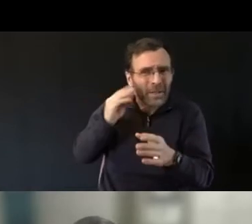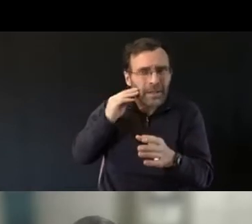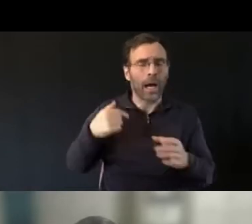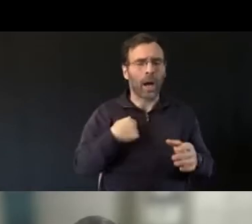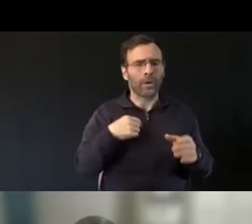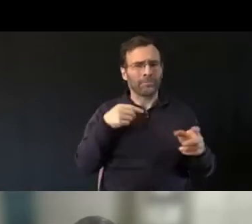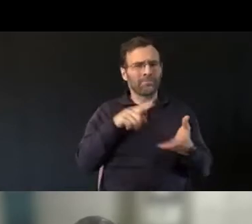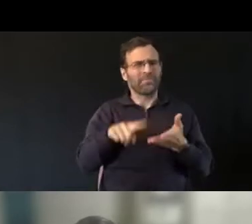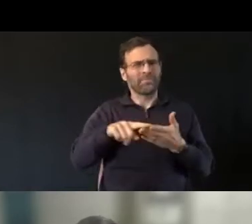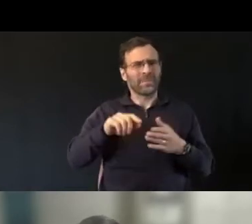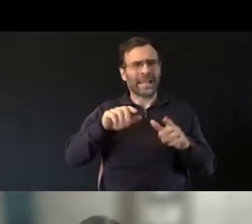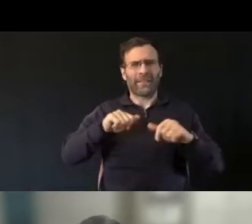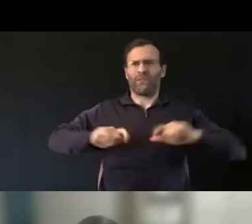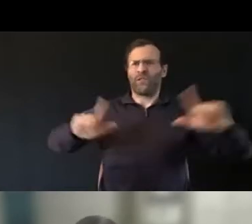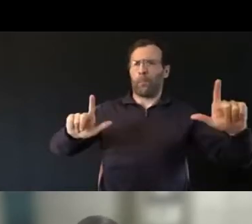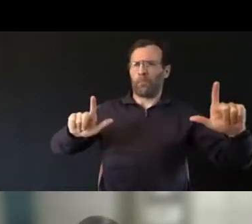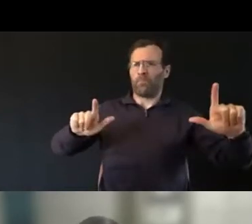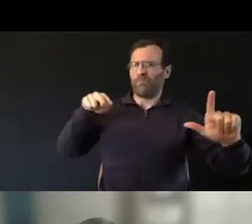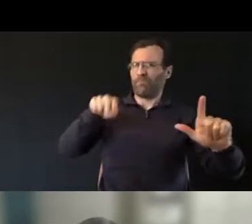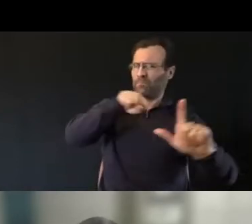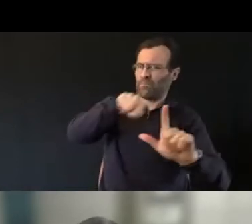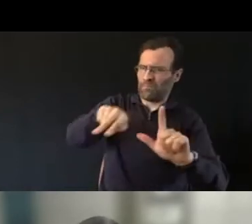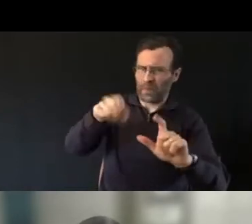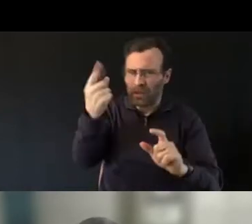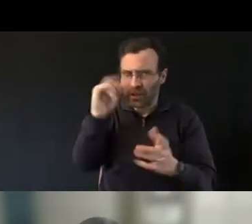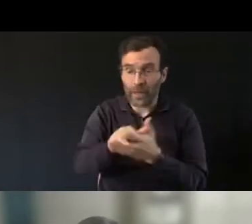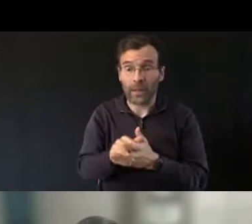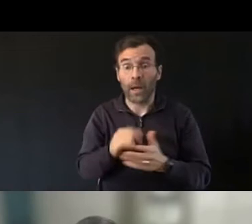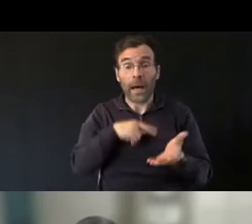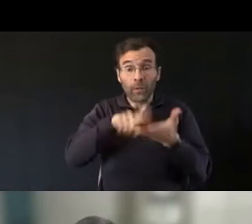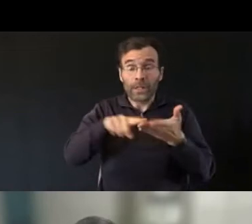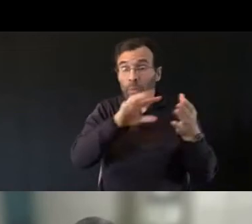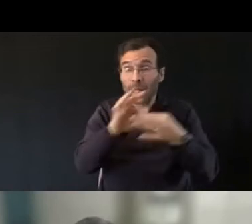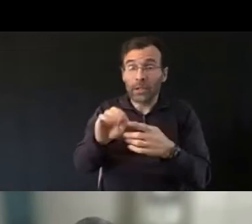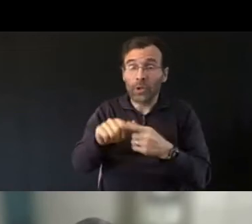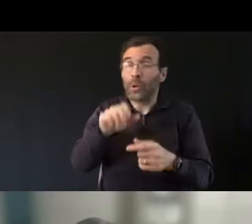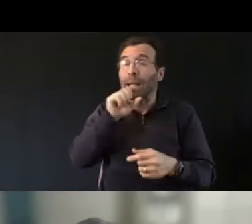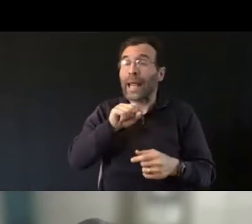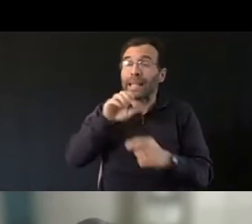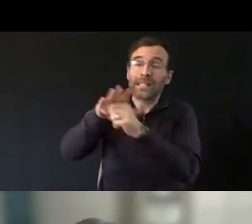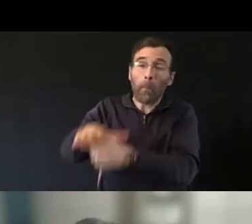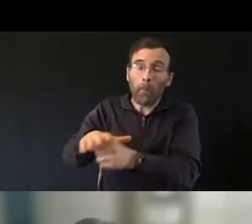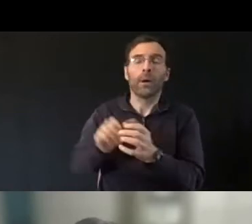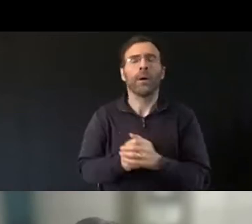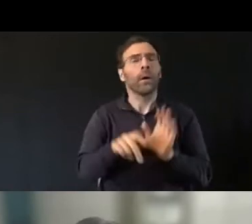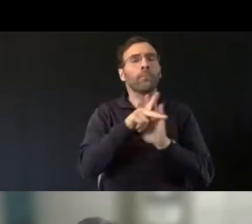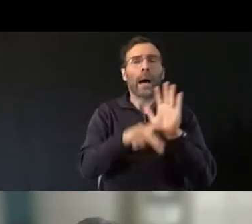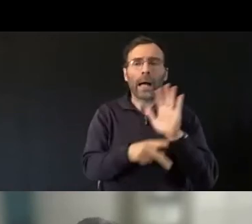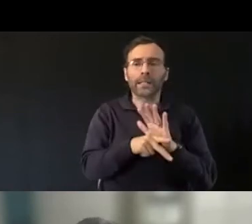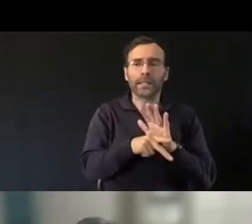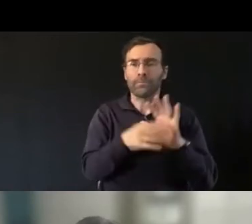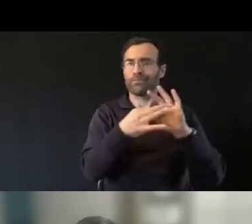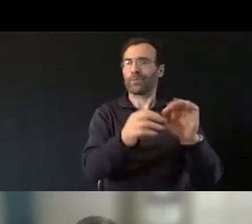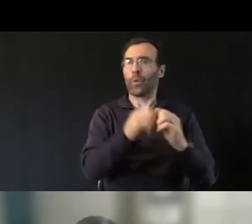in addition to relating to ageism and policy for older adults, has really delved into the area